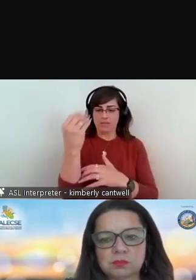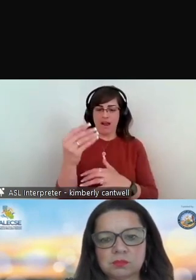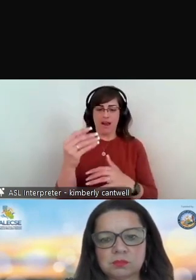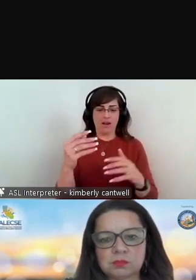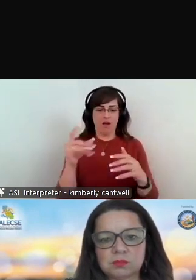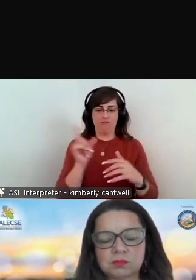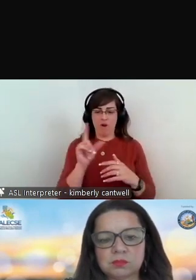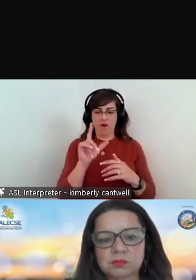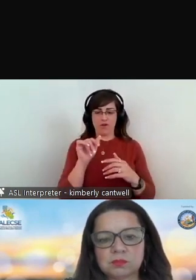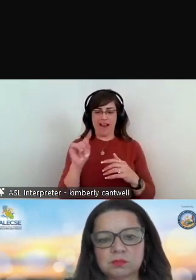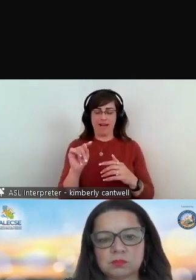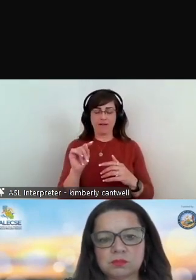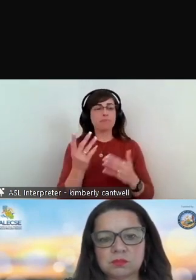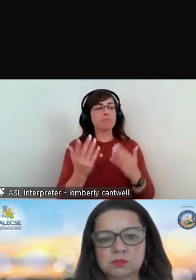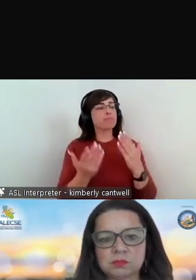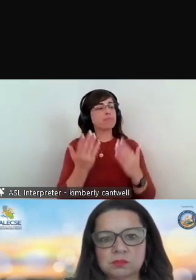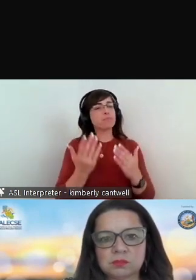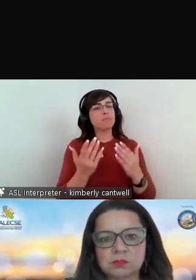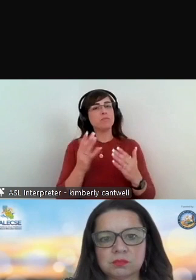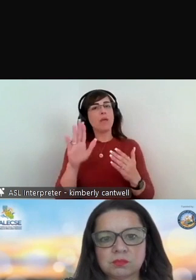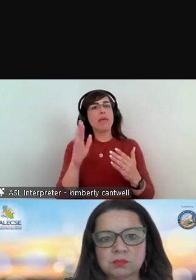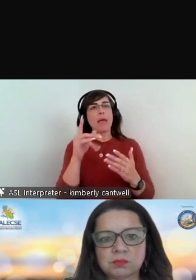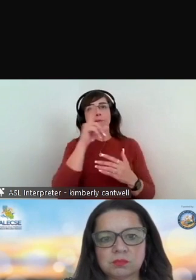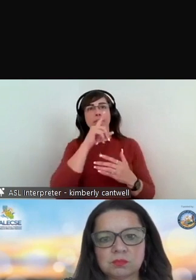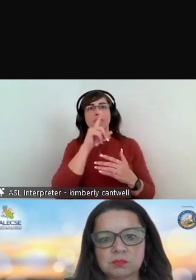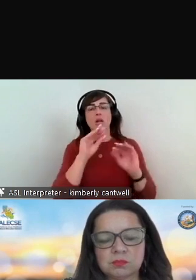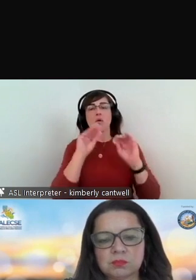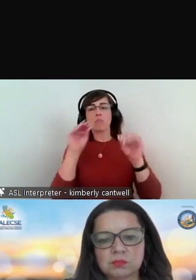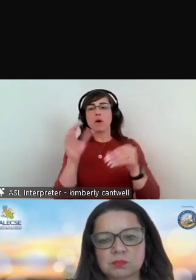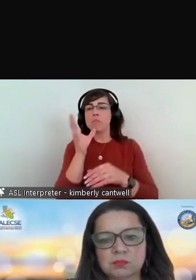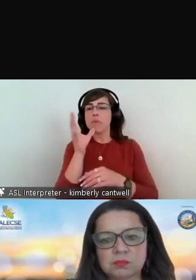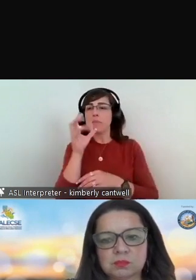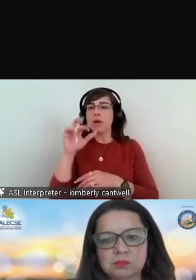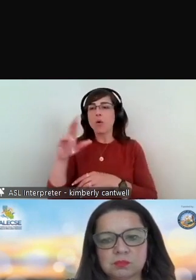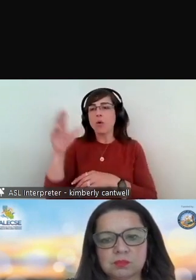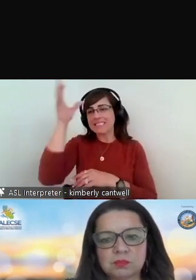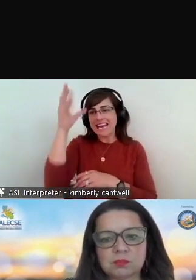they are. So they might pretend to put mommy or daddy to sleep.